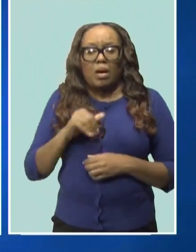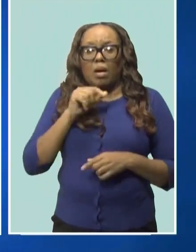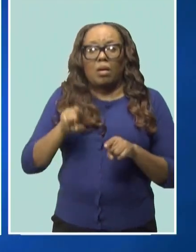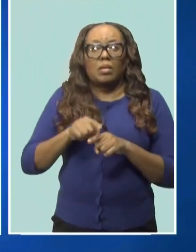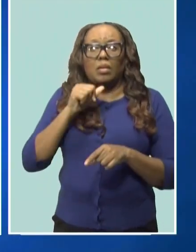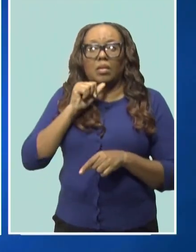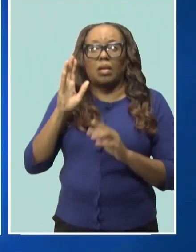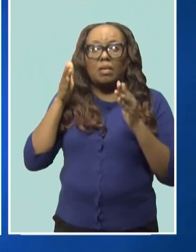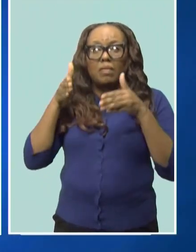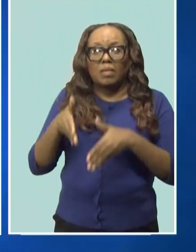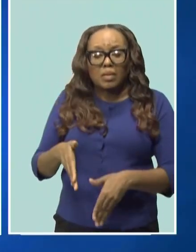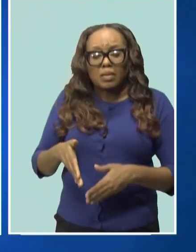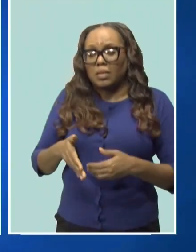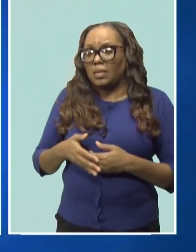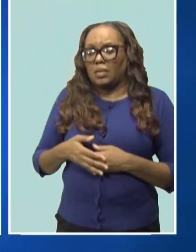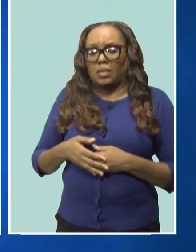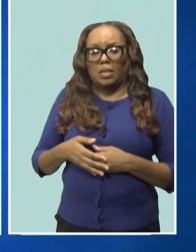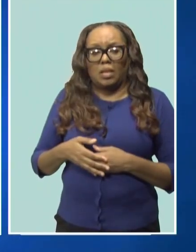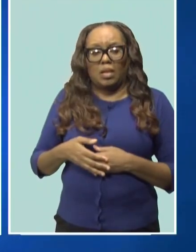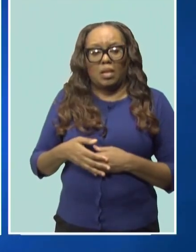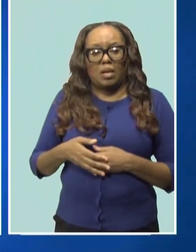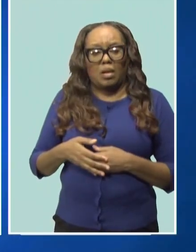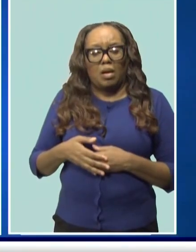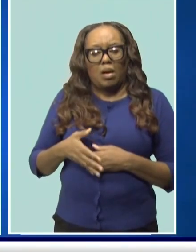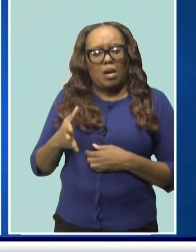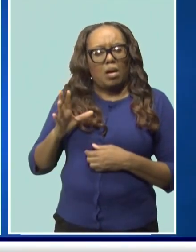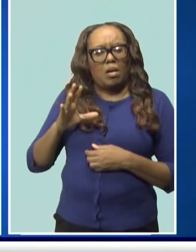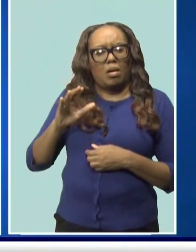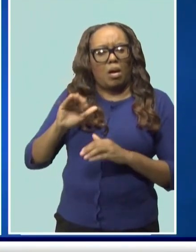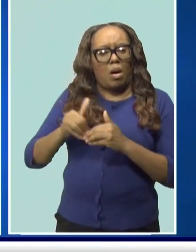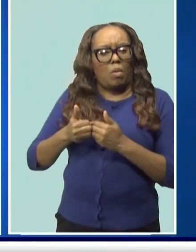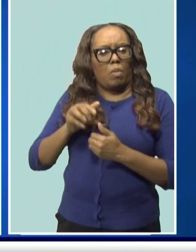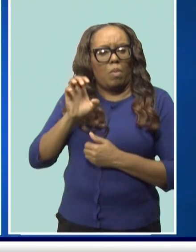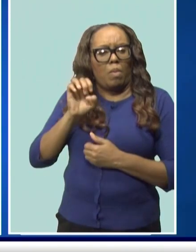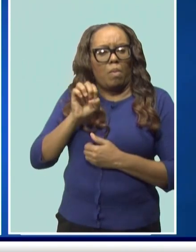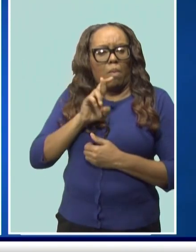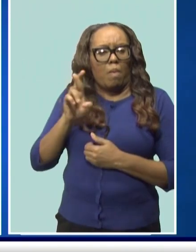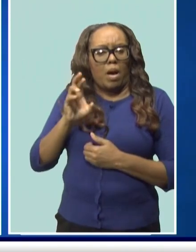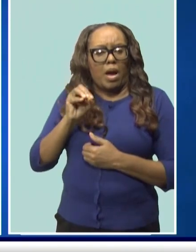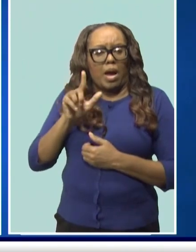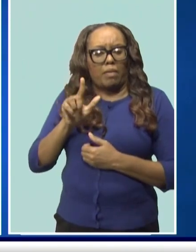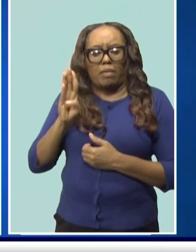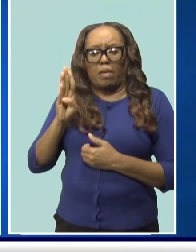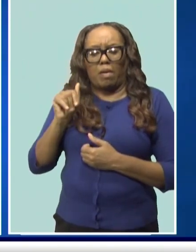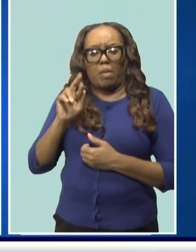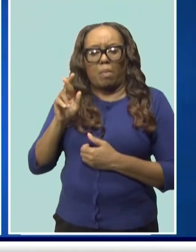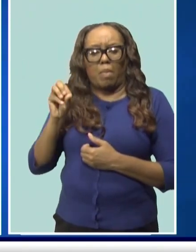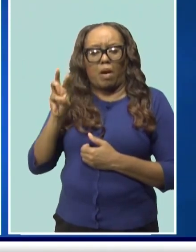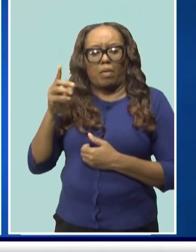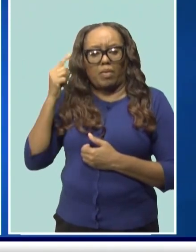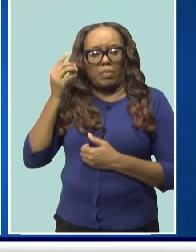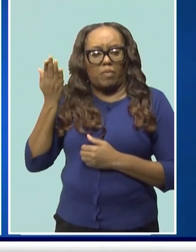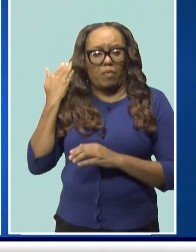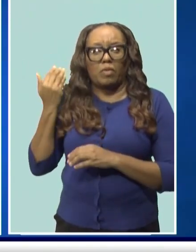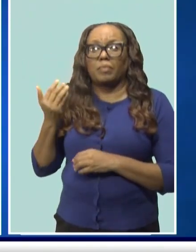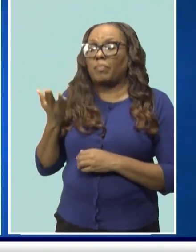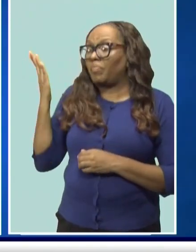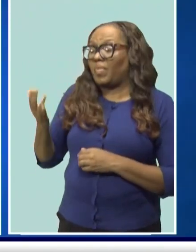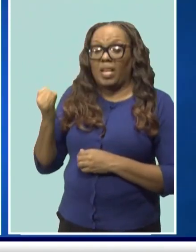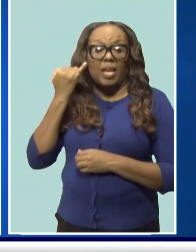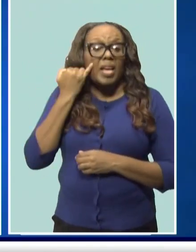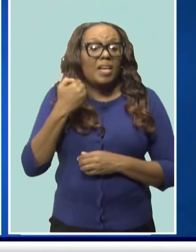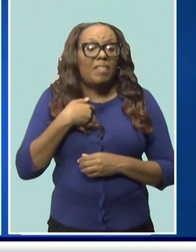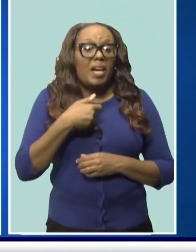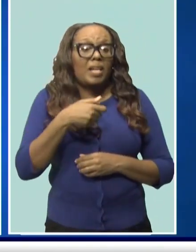And I wish somehow I could have talked to Errol Barrow, but I can't. Because I'm sure he would say, Chad, I don't know what them people down there doing